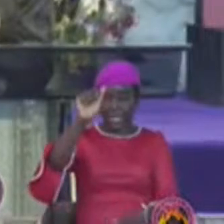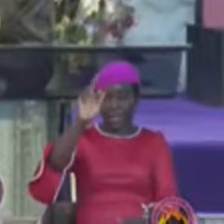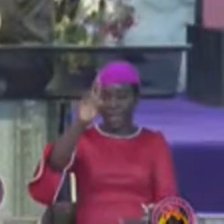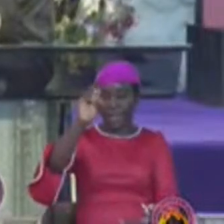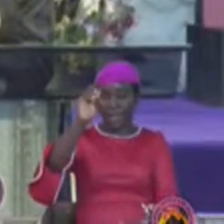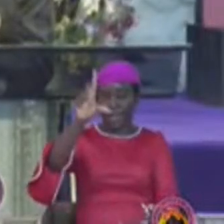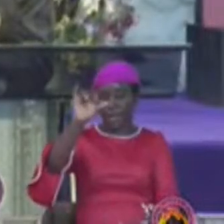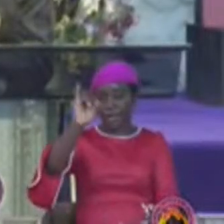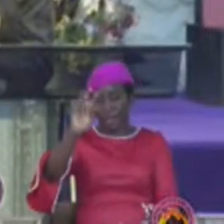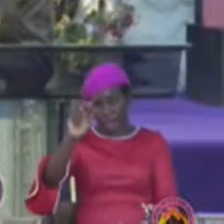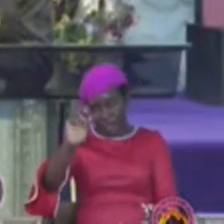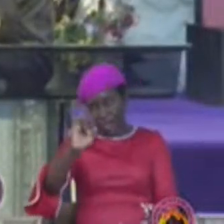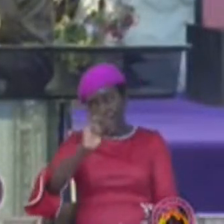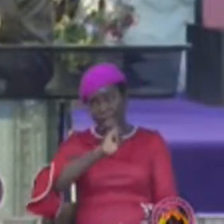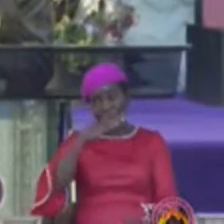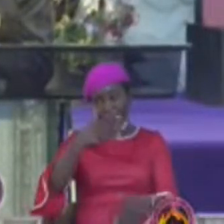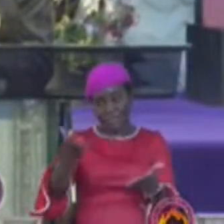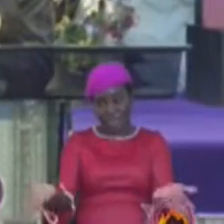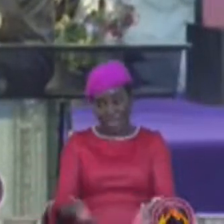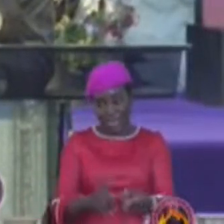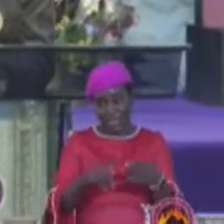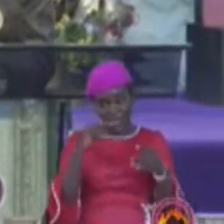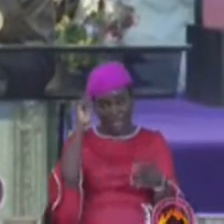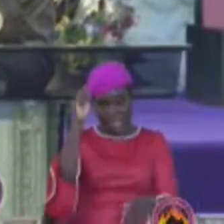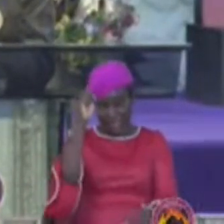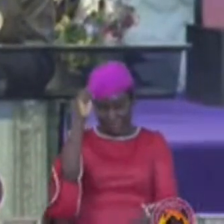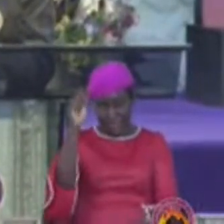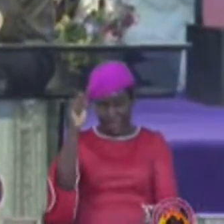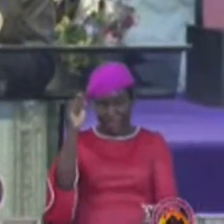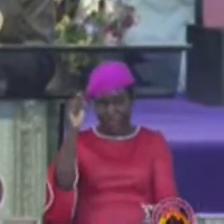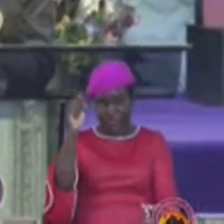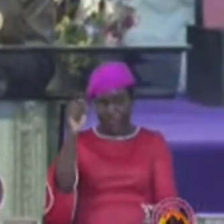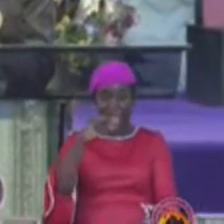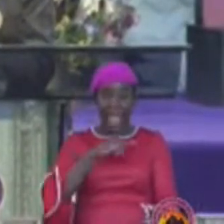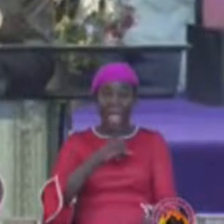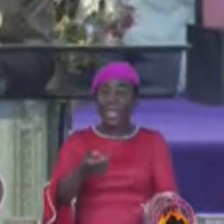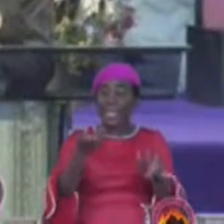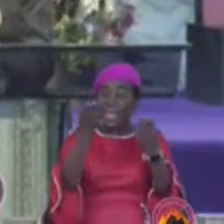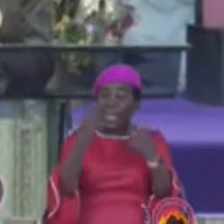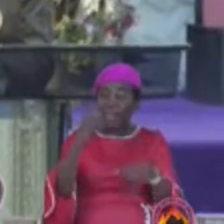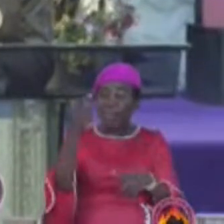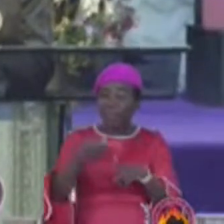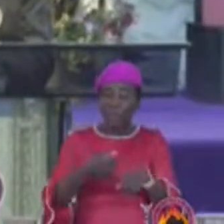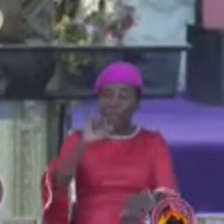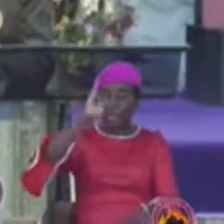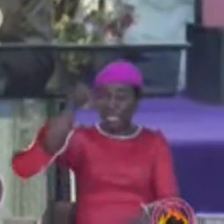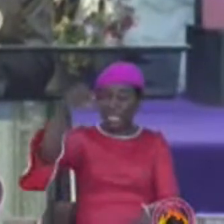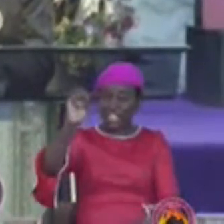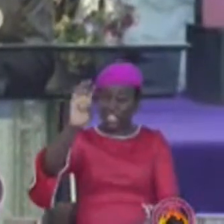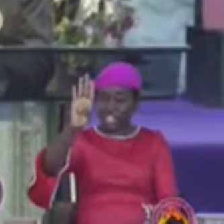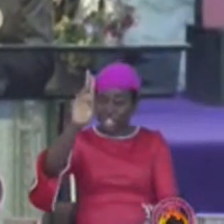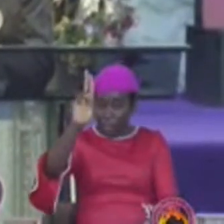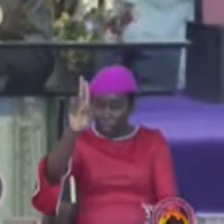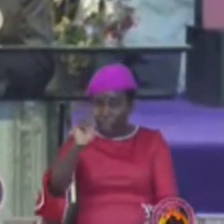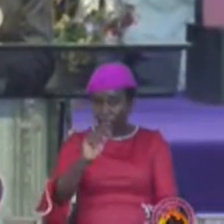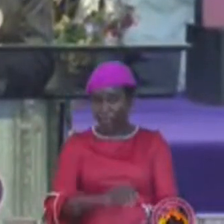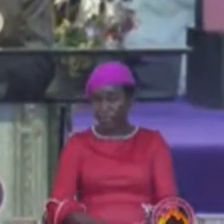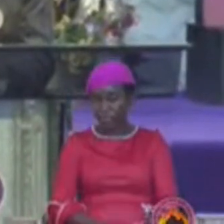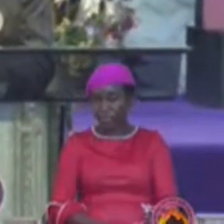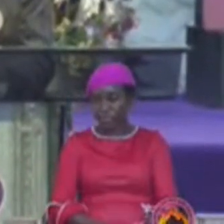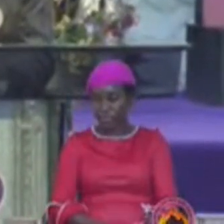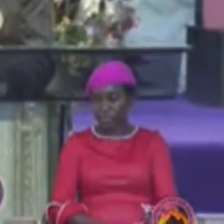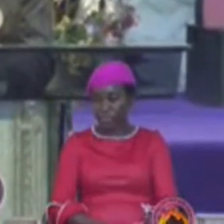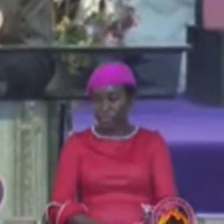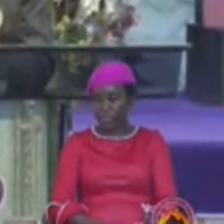I'm here to testify to the from Ijebu-Ode. I worship at Ijebu-Ode, but I work here in Lagos. So it